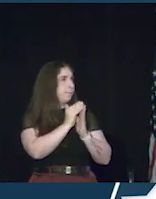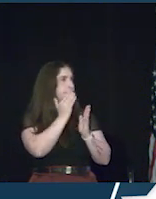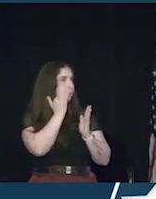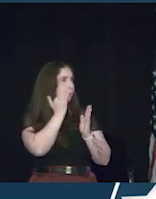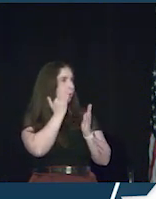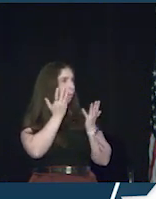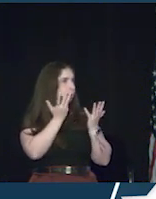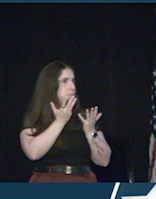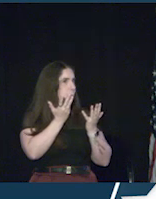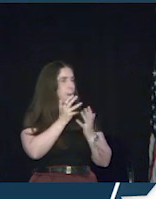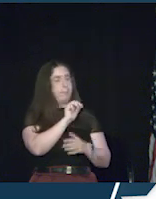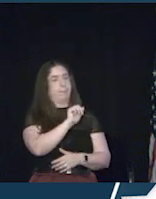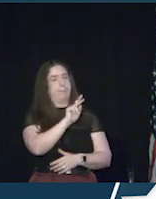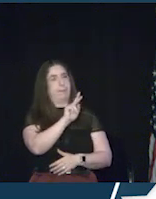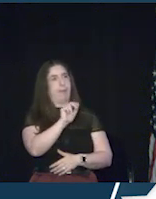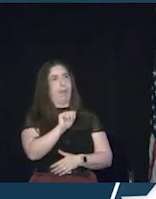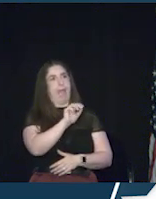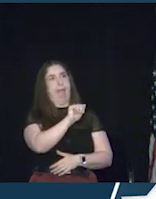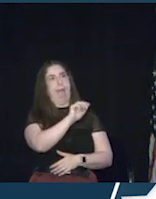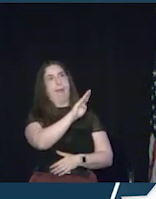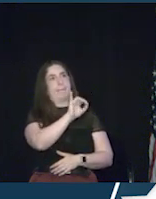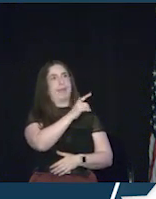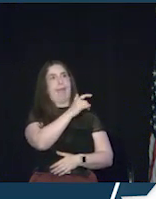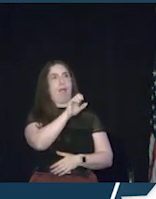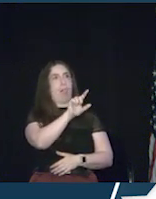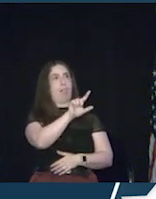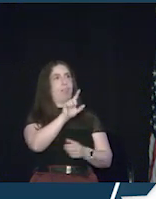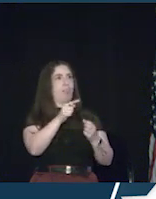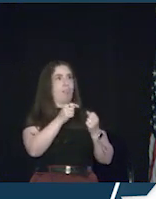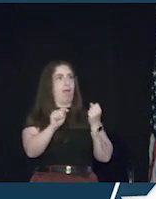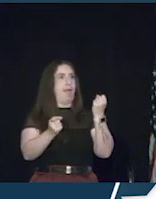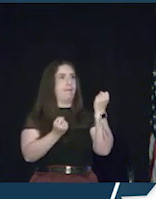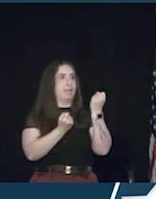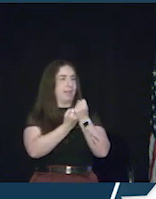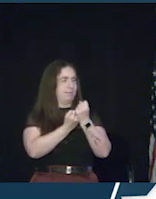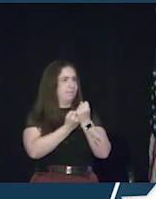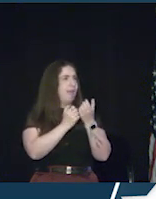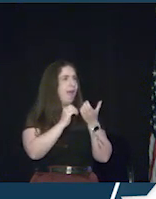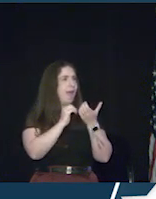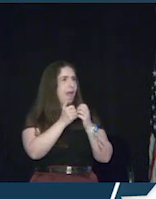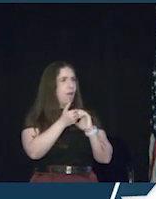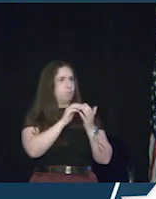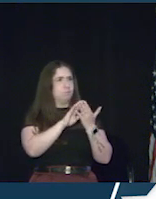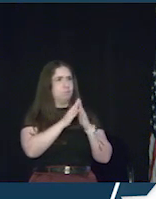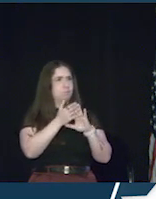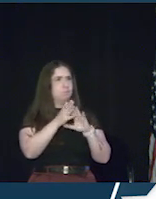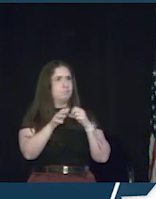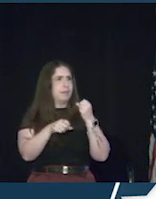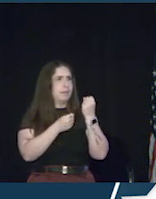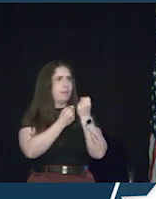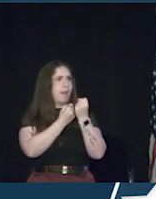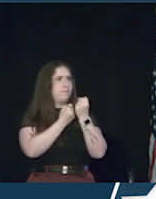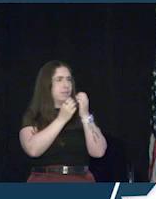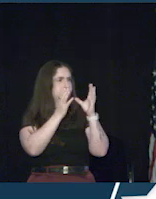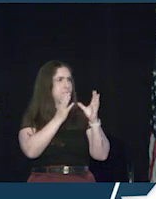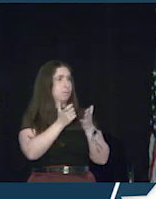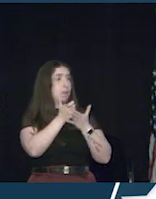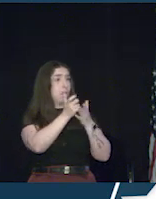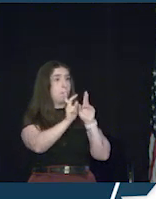as Abigail the Advocate. How can being an advocate help people's